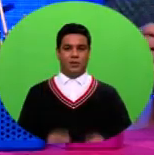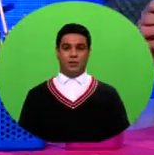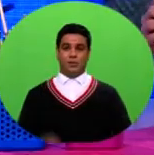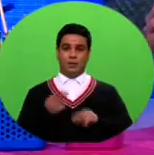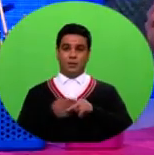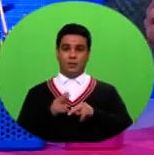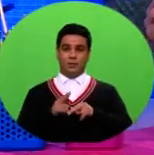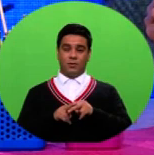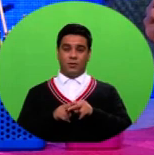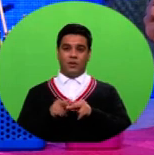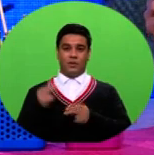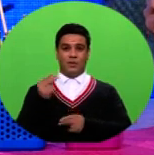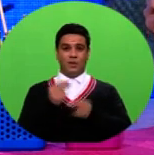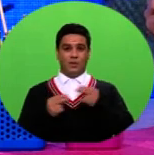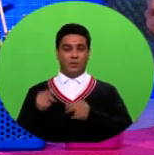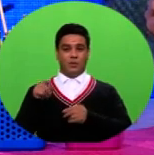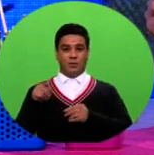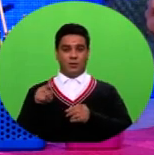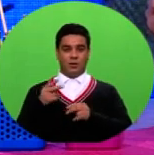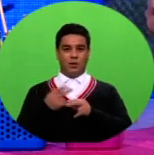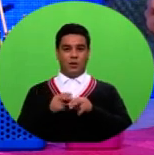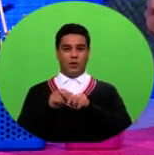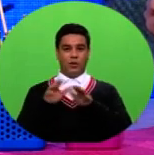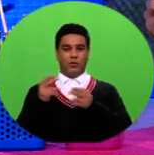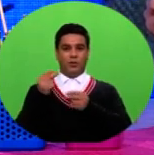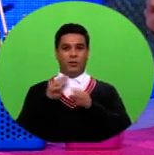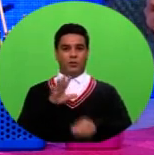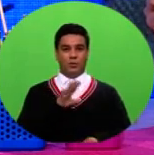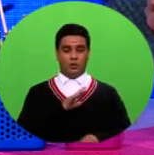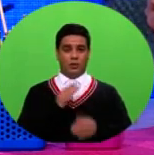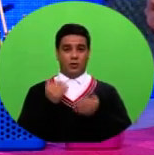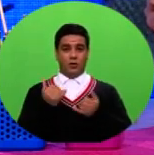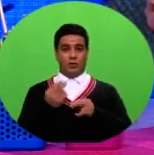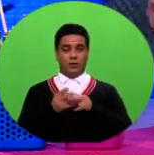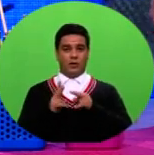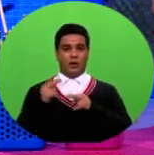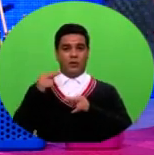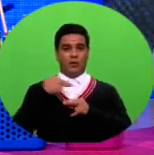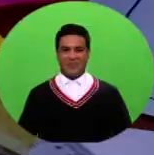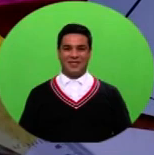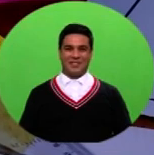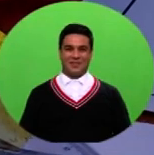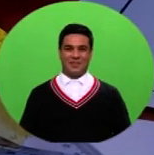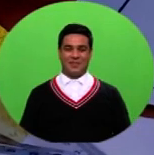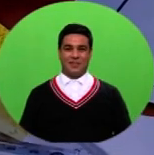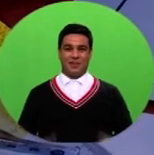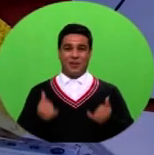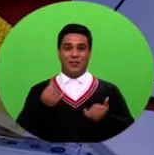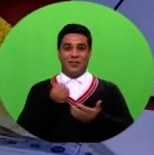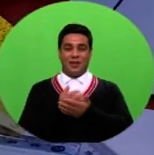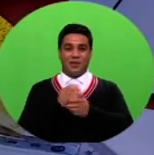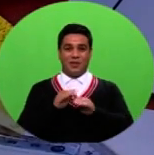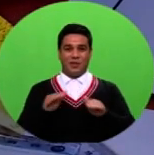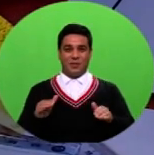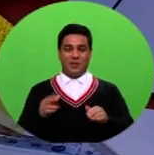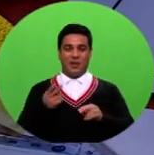Mana bu paralelepiped shaklining yoyilmasi chizib olindi. Endi buni qirqib olamiz. Endi aziz o'quvchilar,